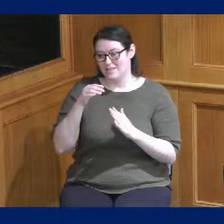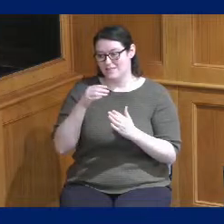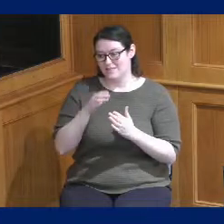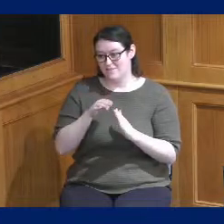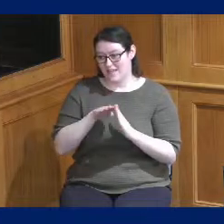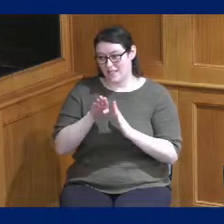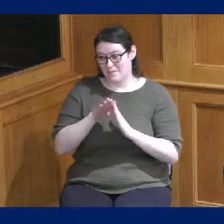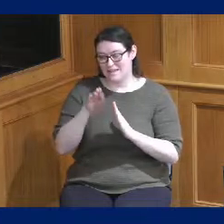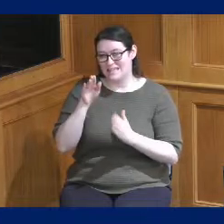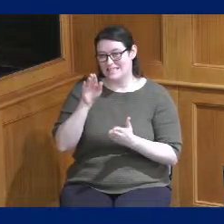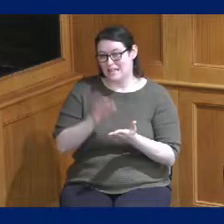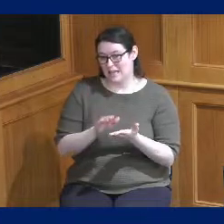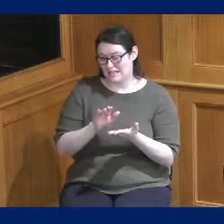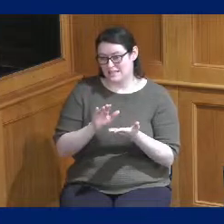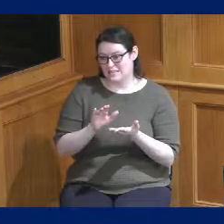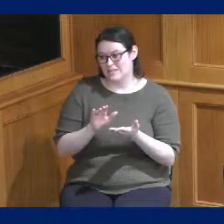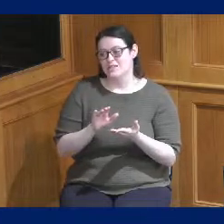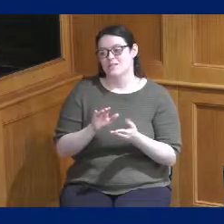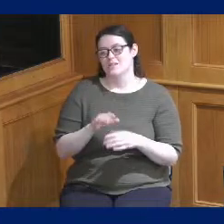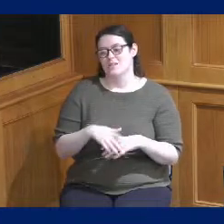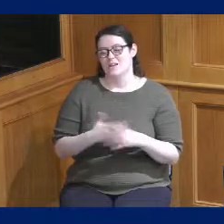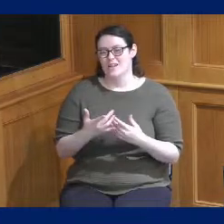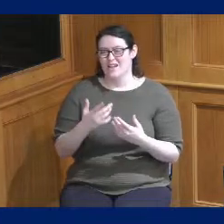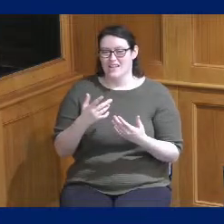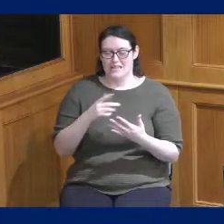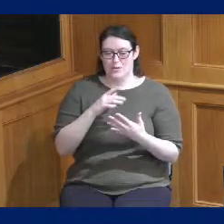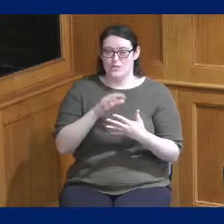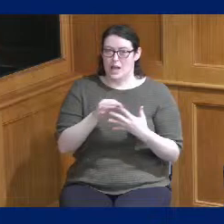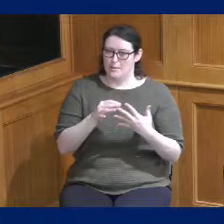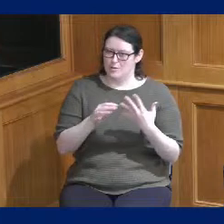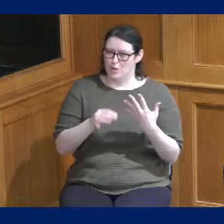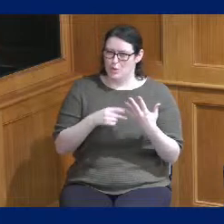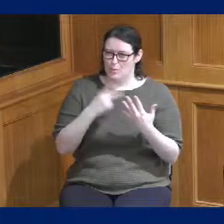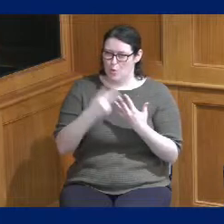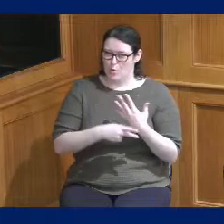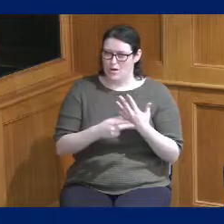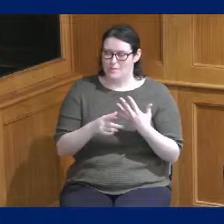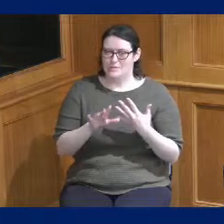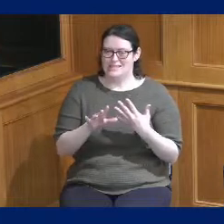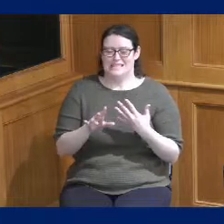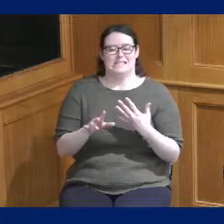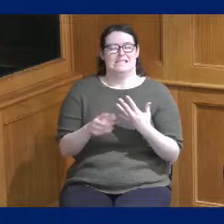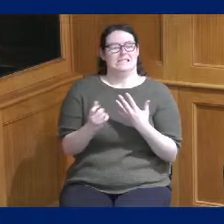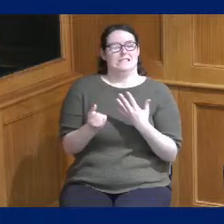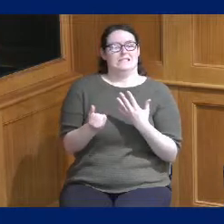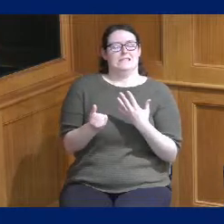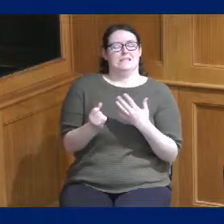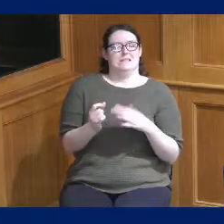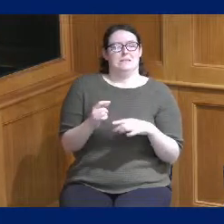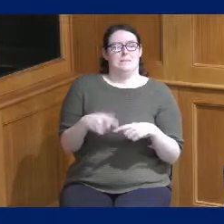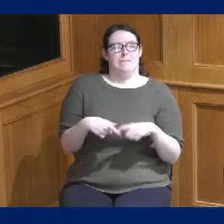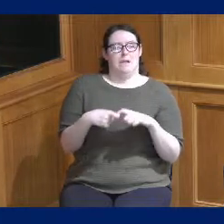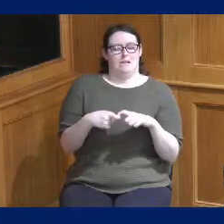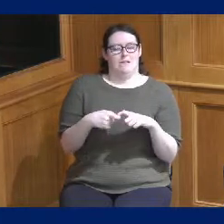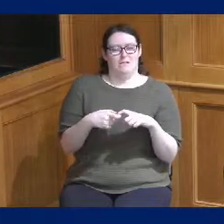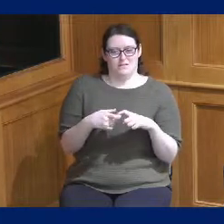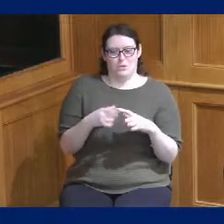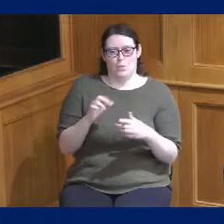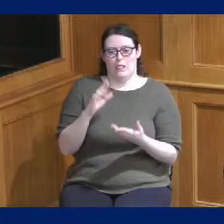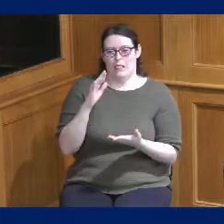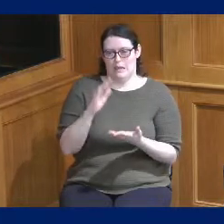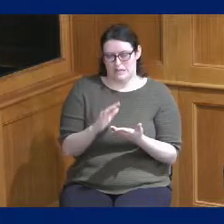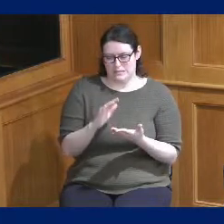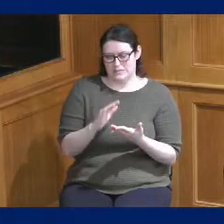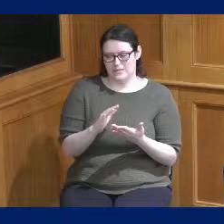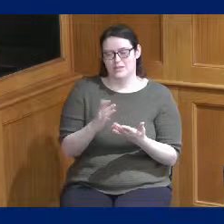some discretionary programming to ensure that we could balance and maintain and retain a lot of our core mandated functions